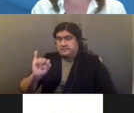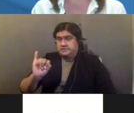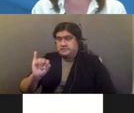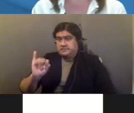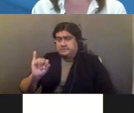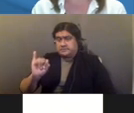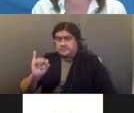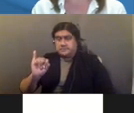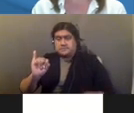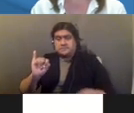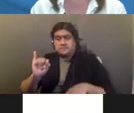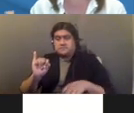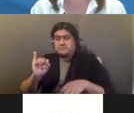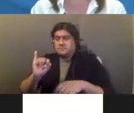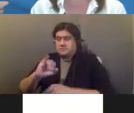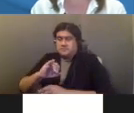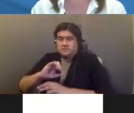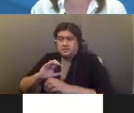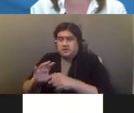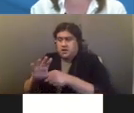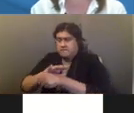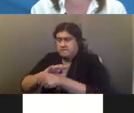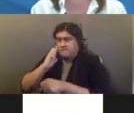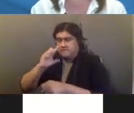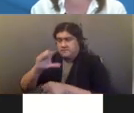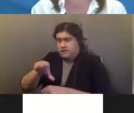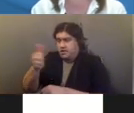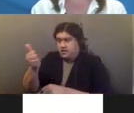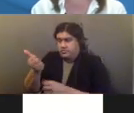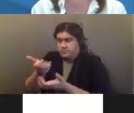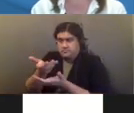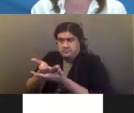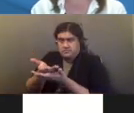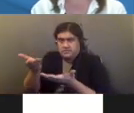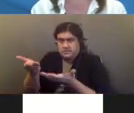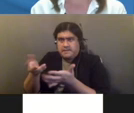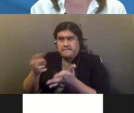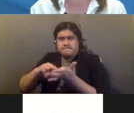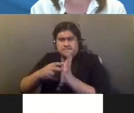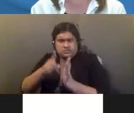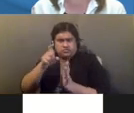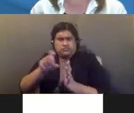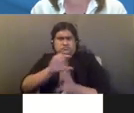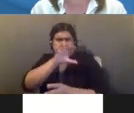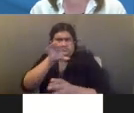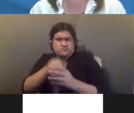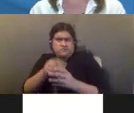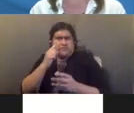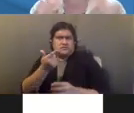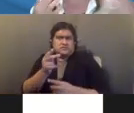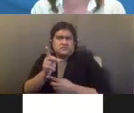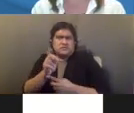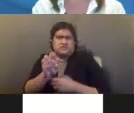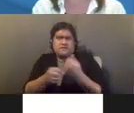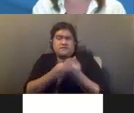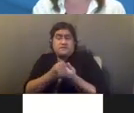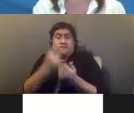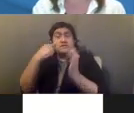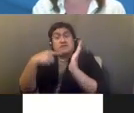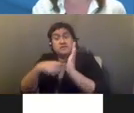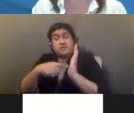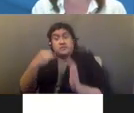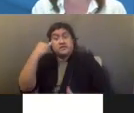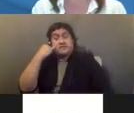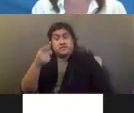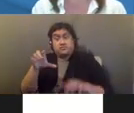other indication, it must also be covered for gender affirmation. So for instance, if you cover a